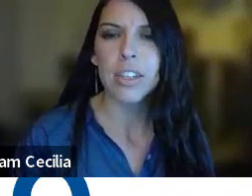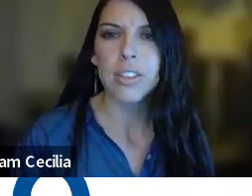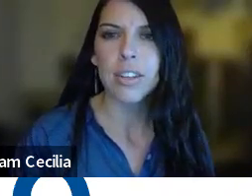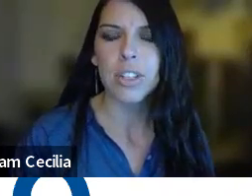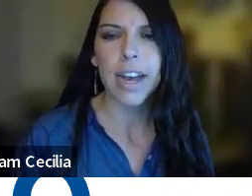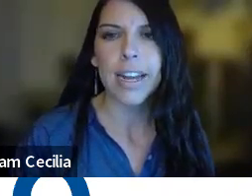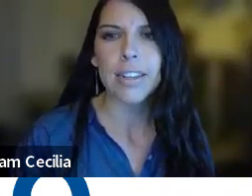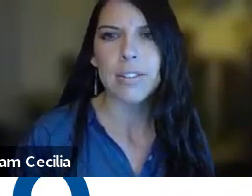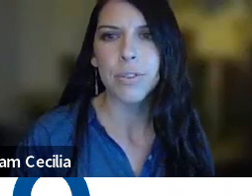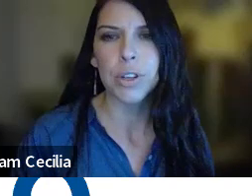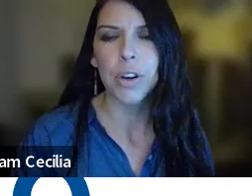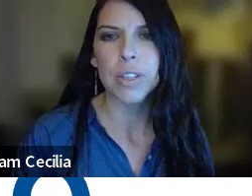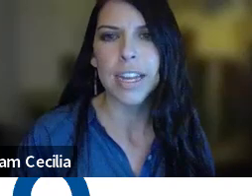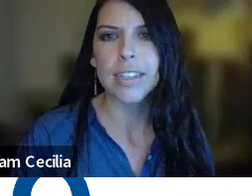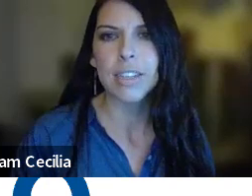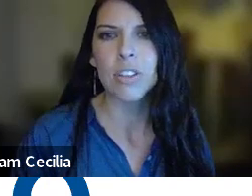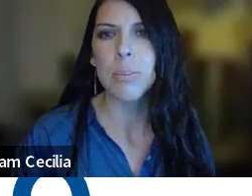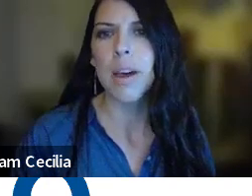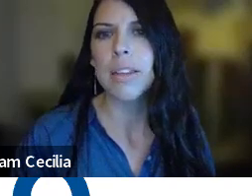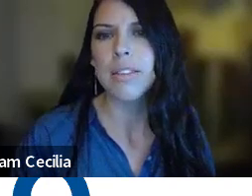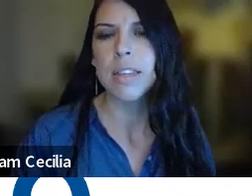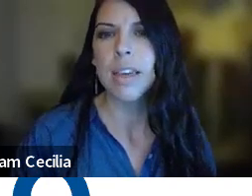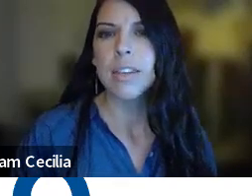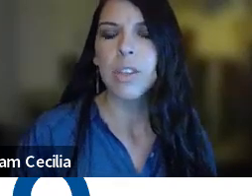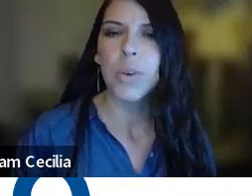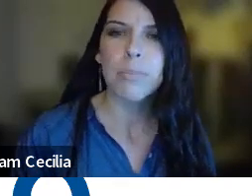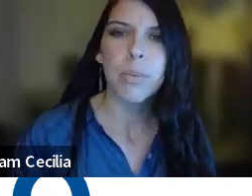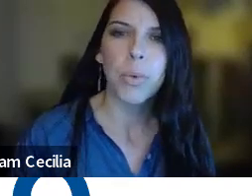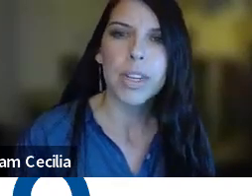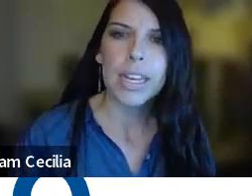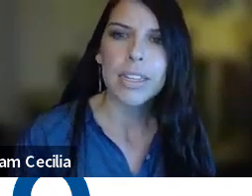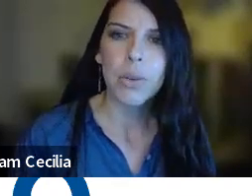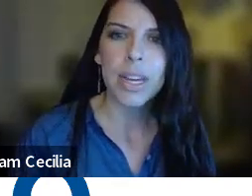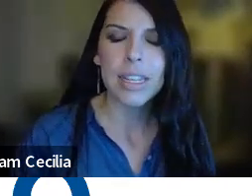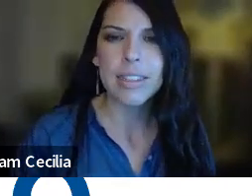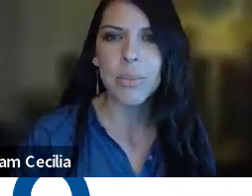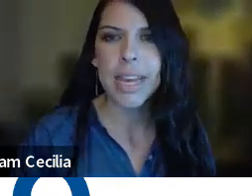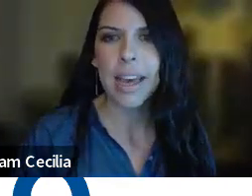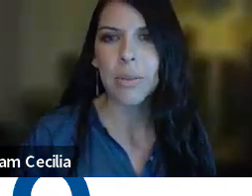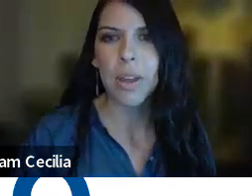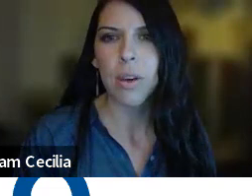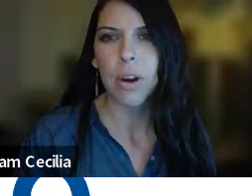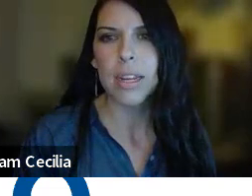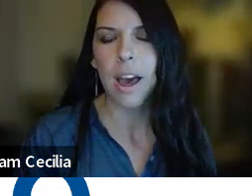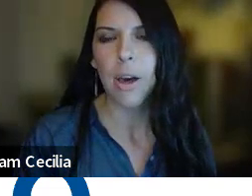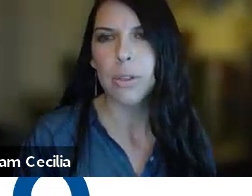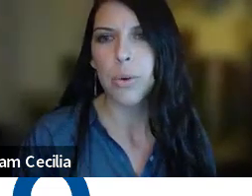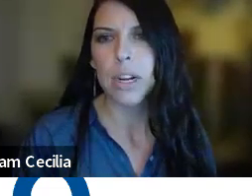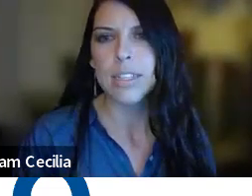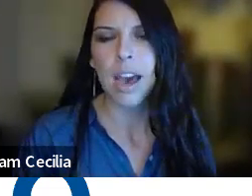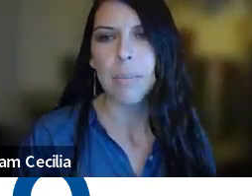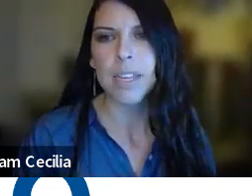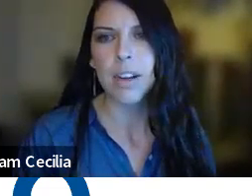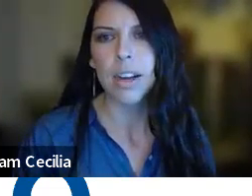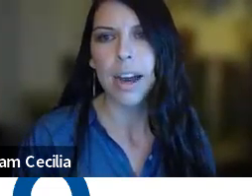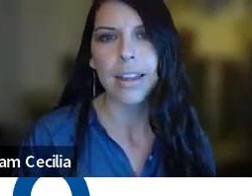child care sector guidance for COVID-19 response. So we've been working as quickly as we can with Oregon Health Authority